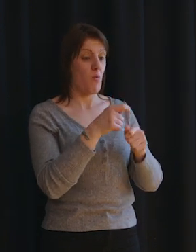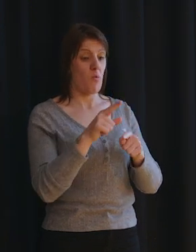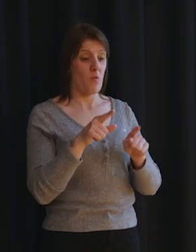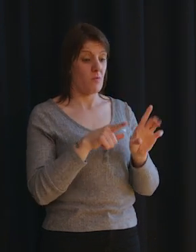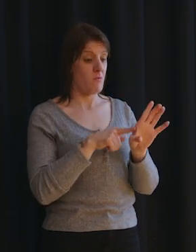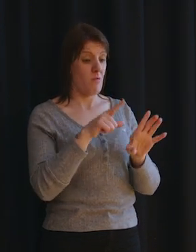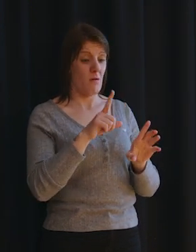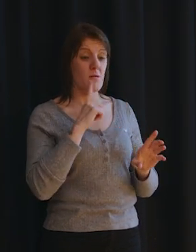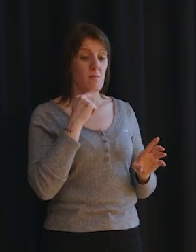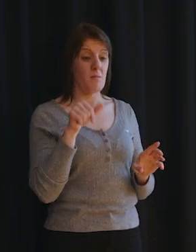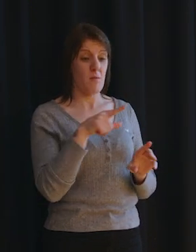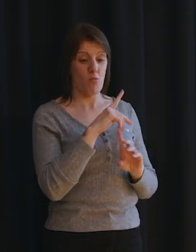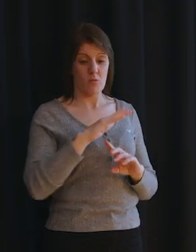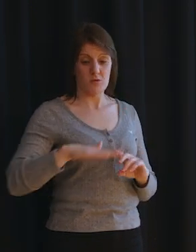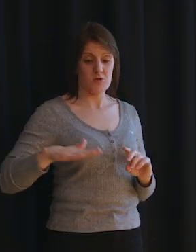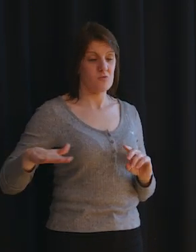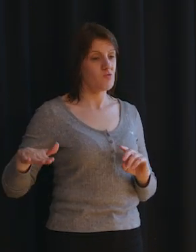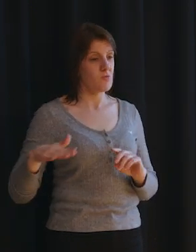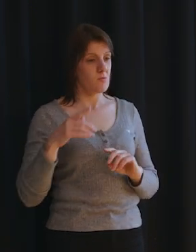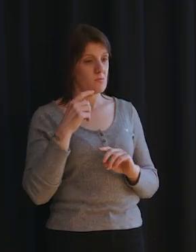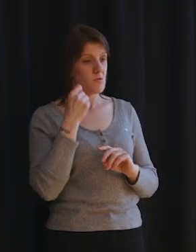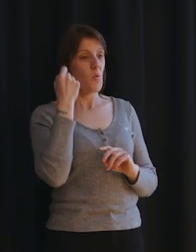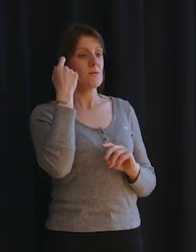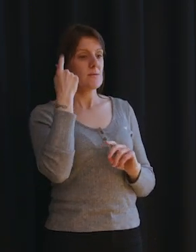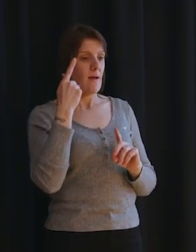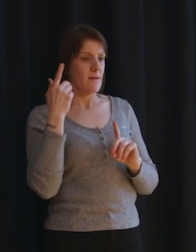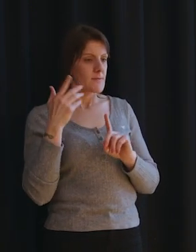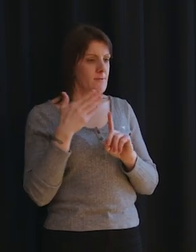well to navigate that.